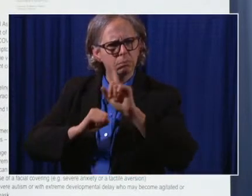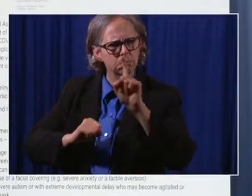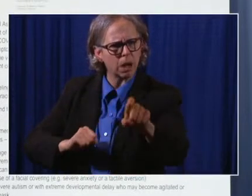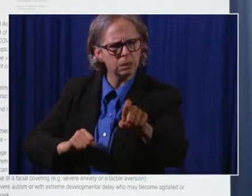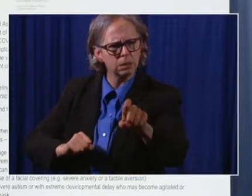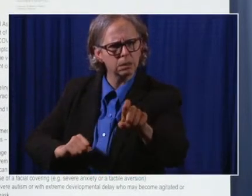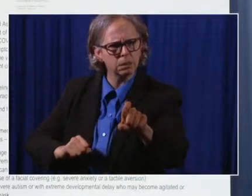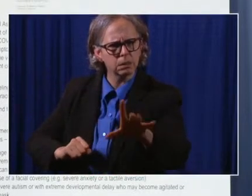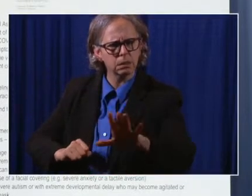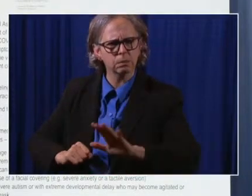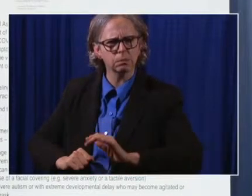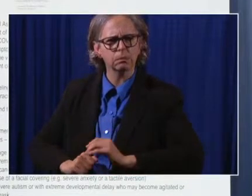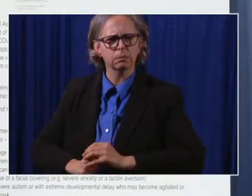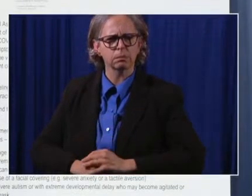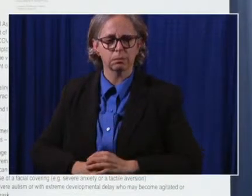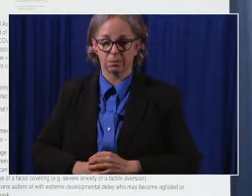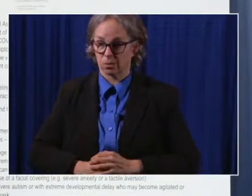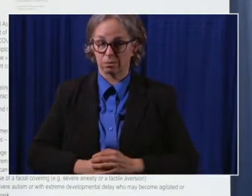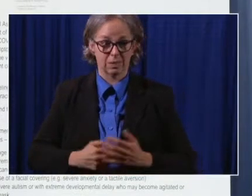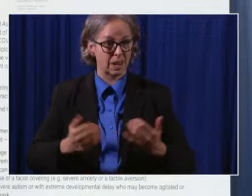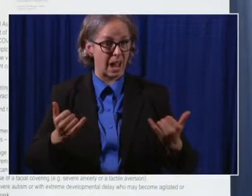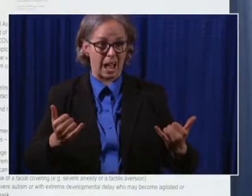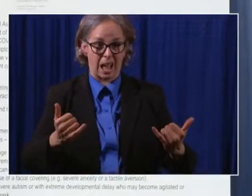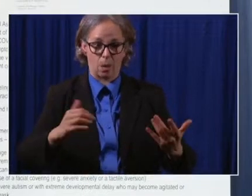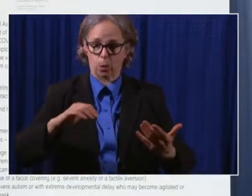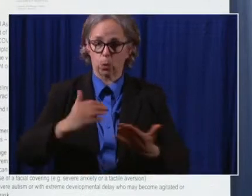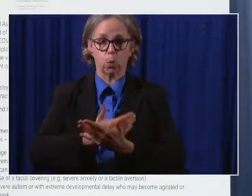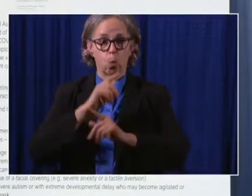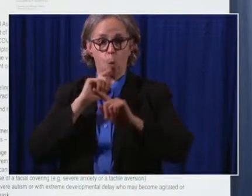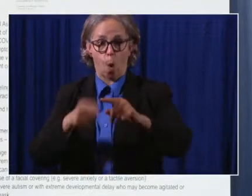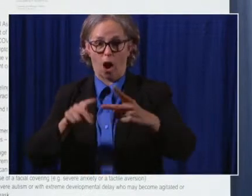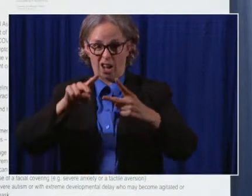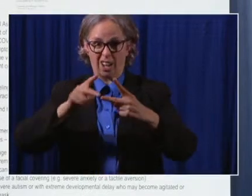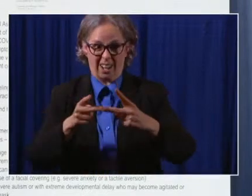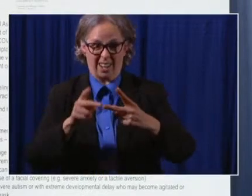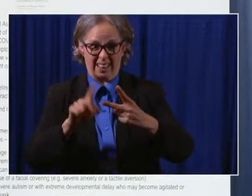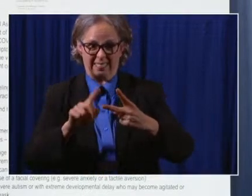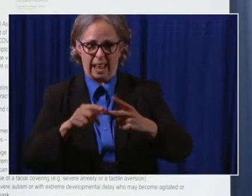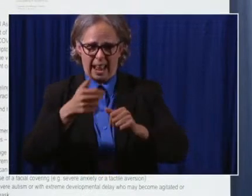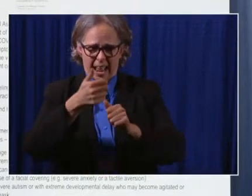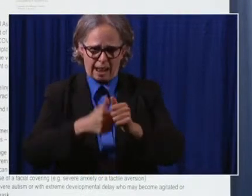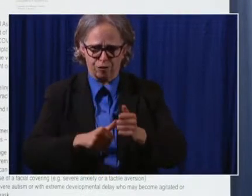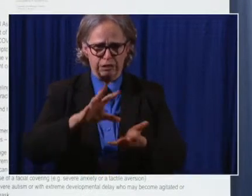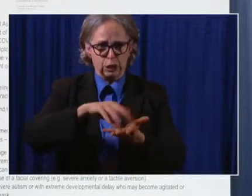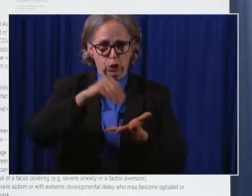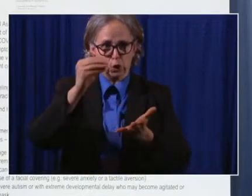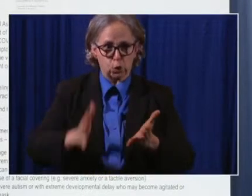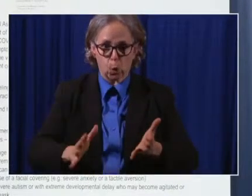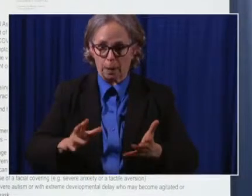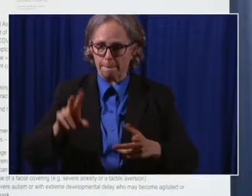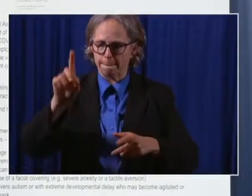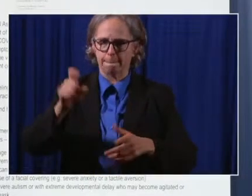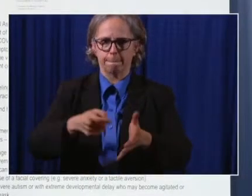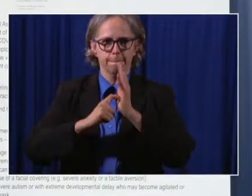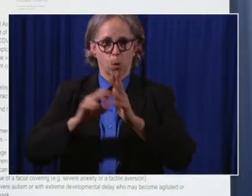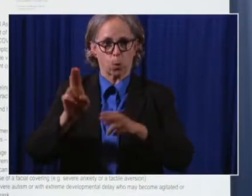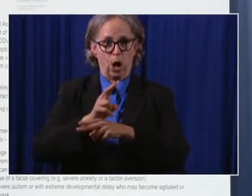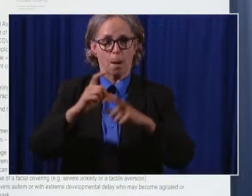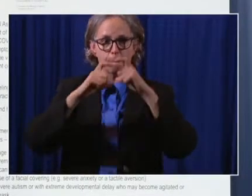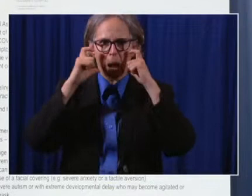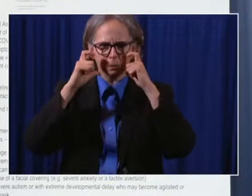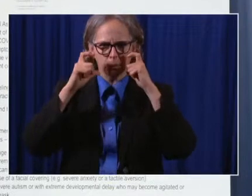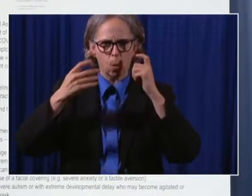that every child in school have a mask on is something that will directly benefit every teacher.